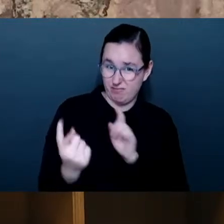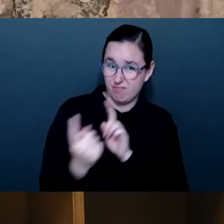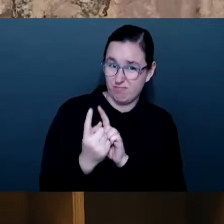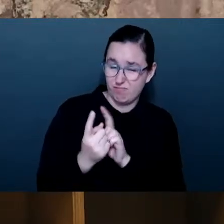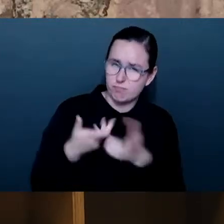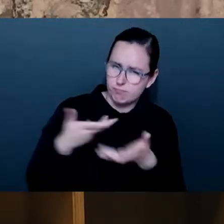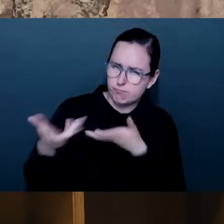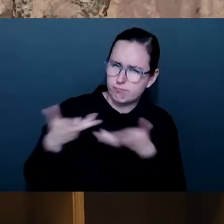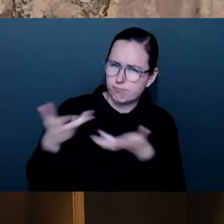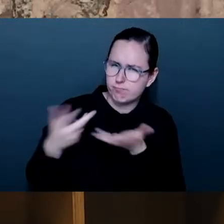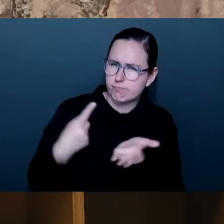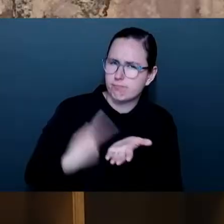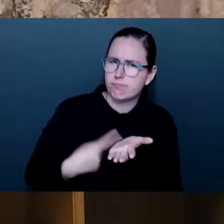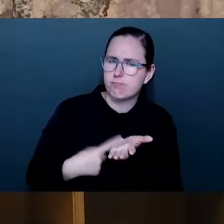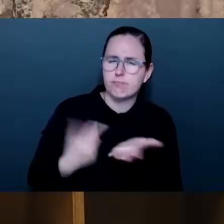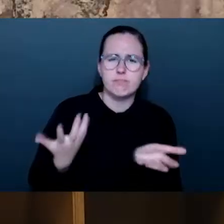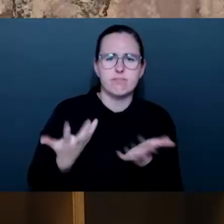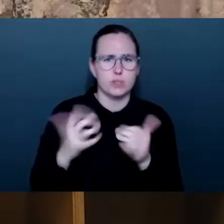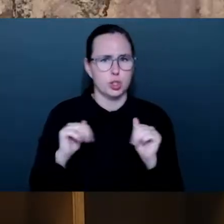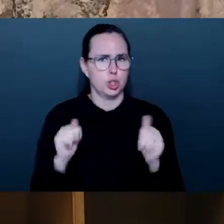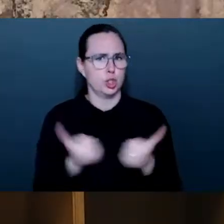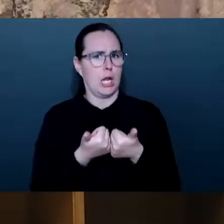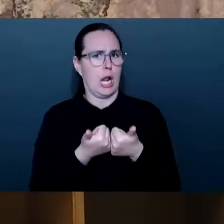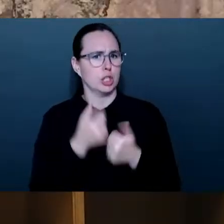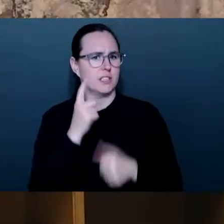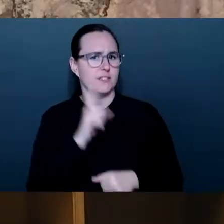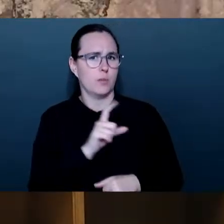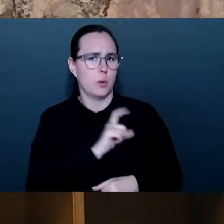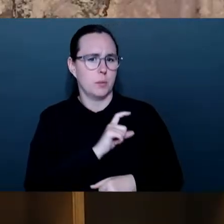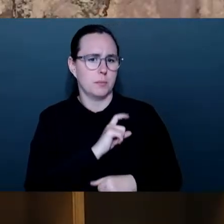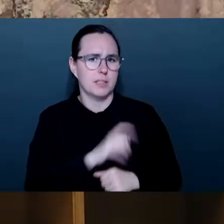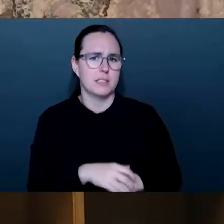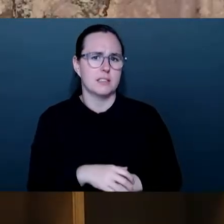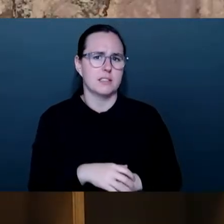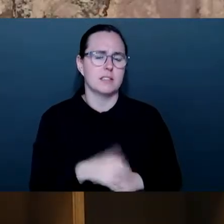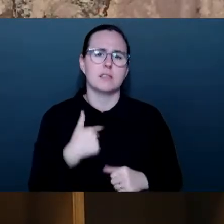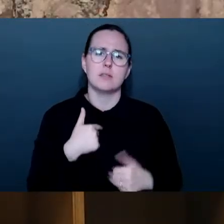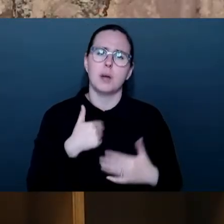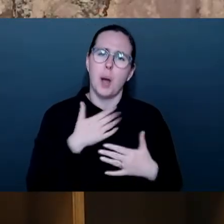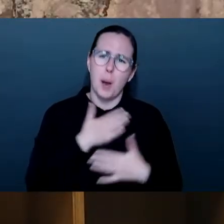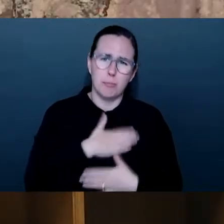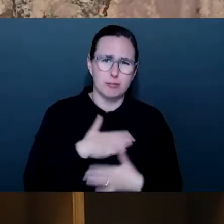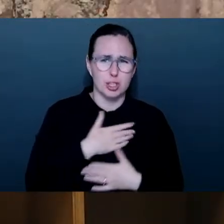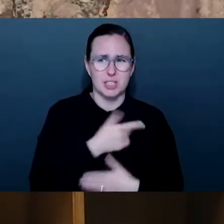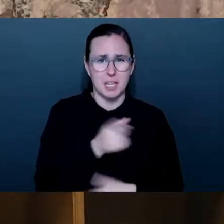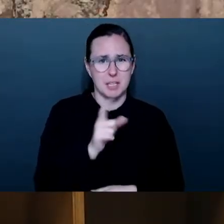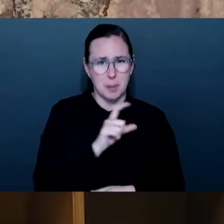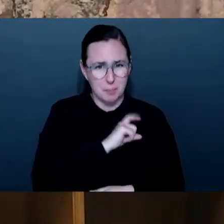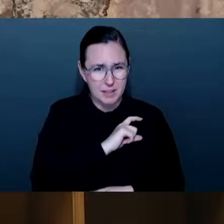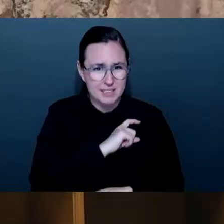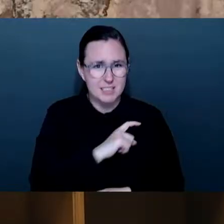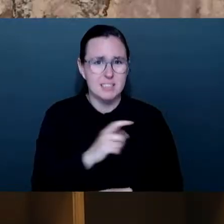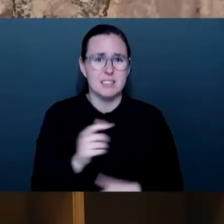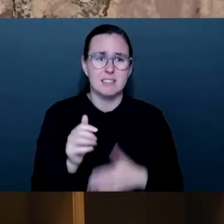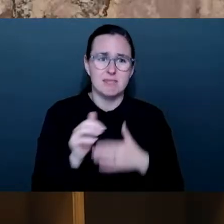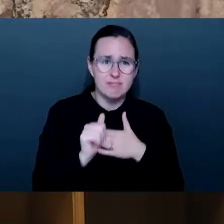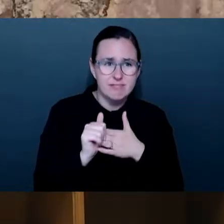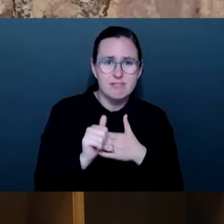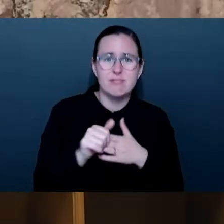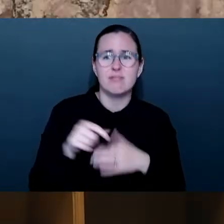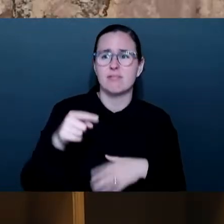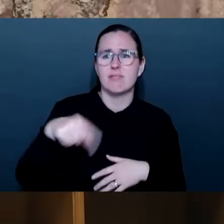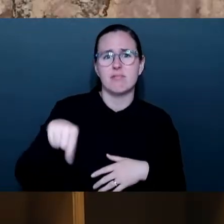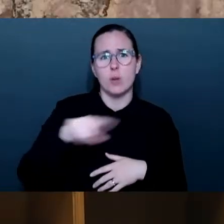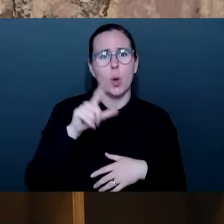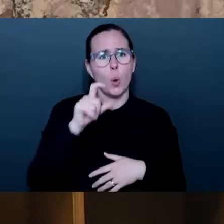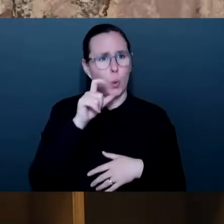hard work that police leadership and officers do every day to keep our communities safe, which is why we are